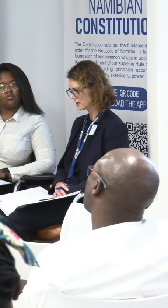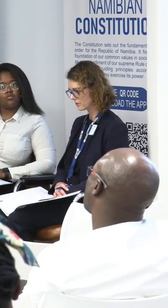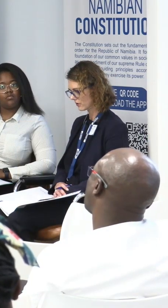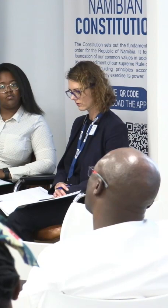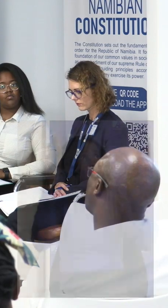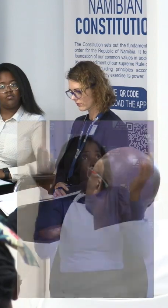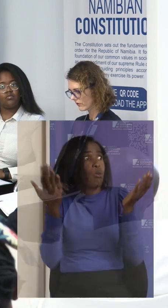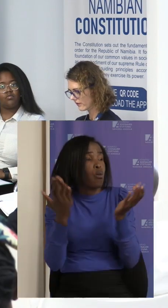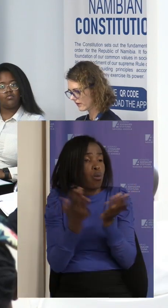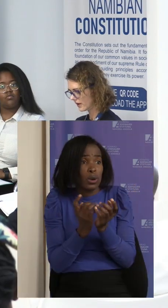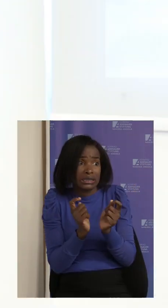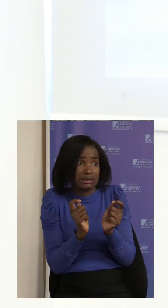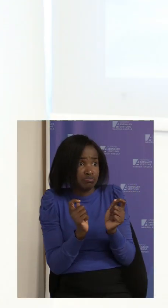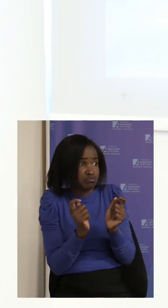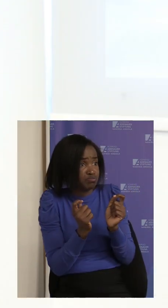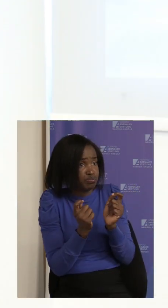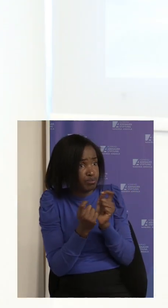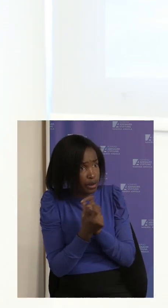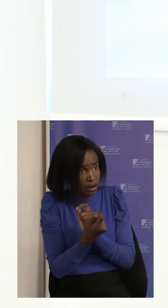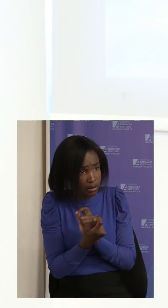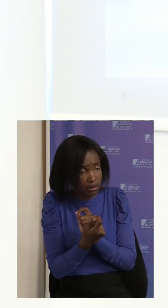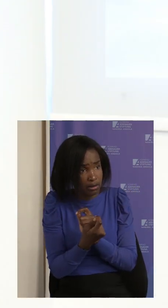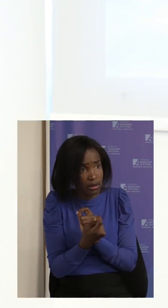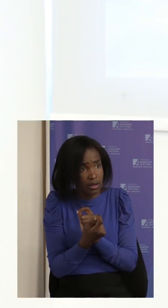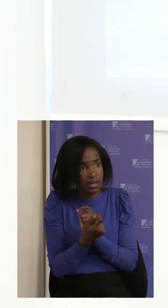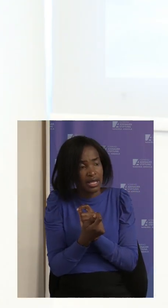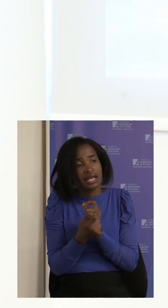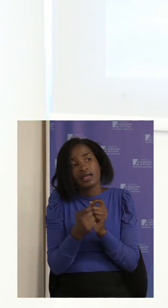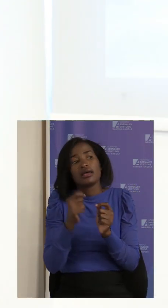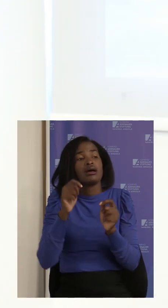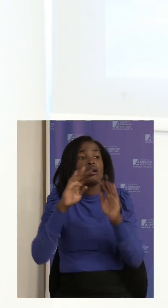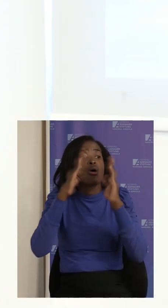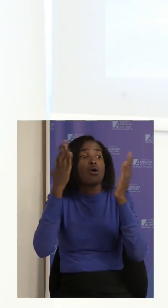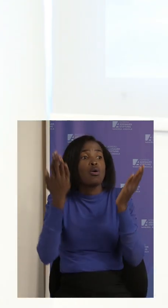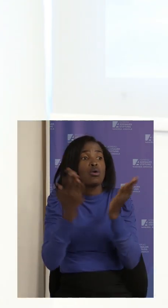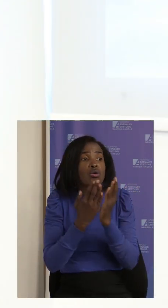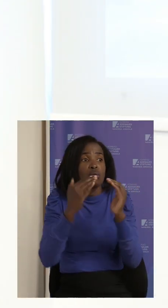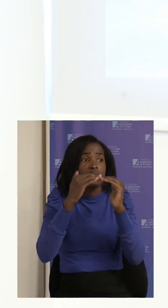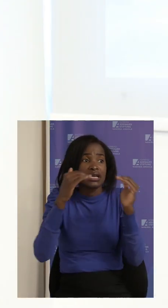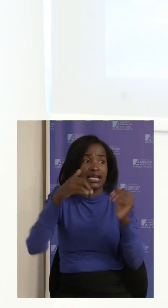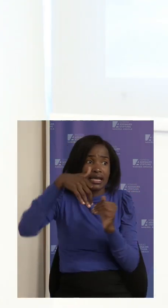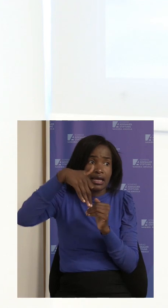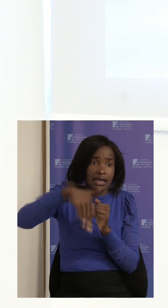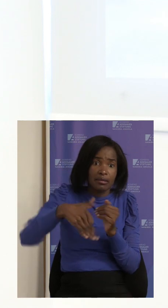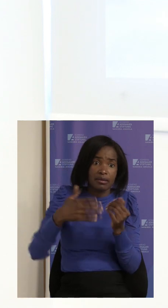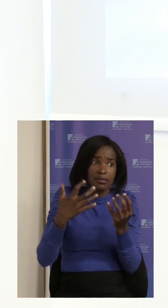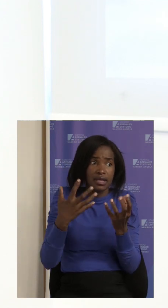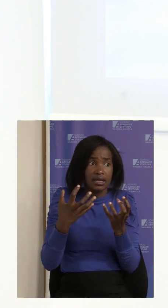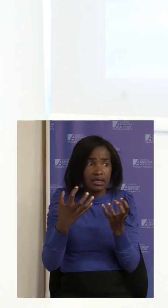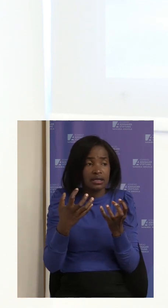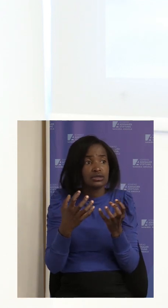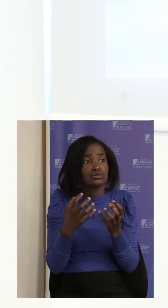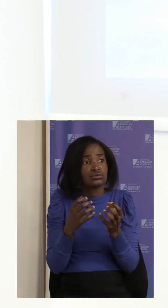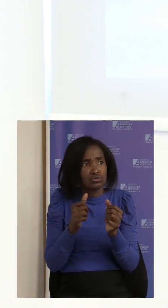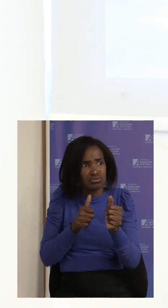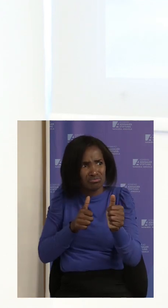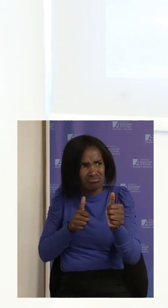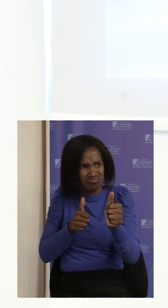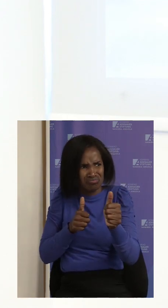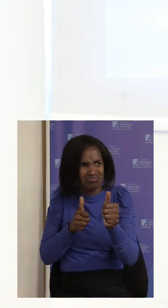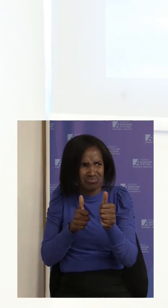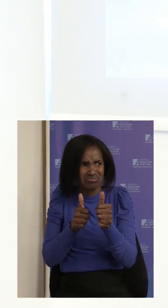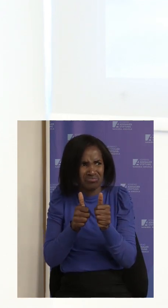is progressing, and of course, in terms of global standards, Namibia needs to catch up quite a bit when it comes